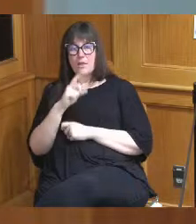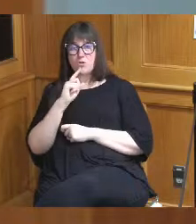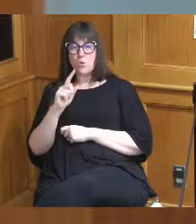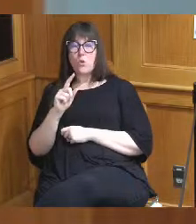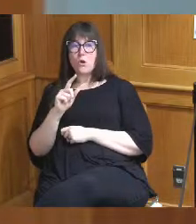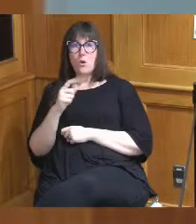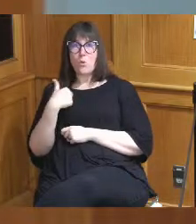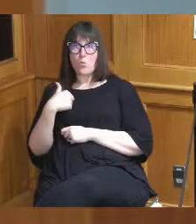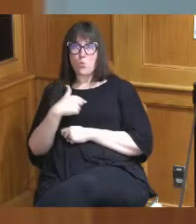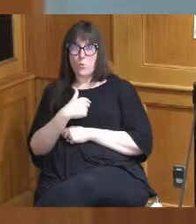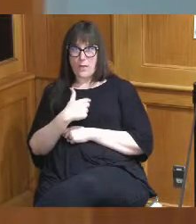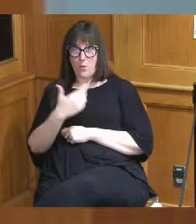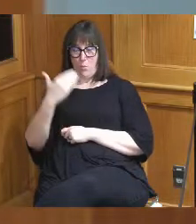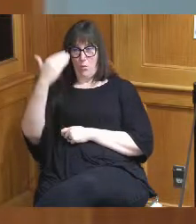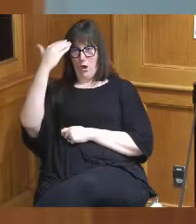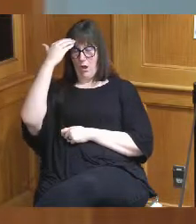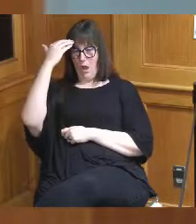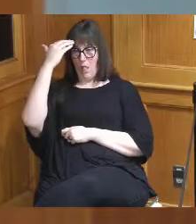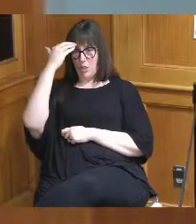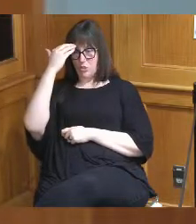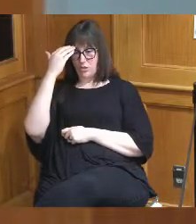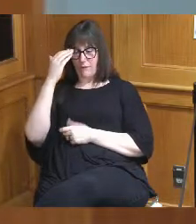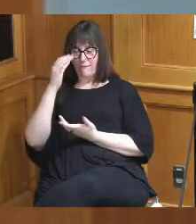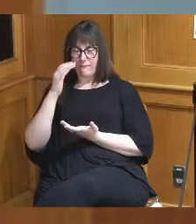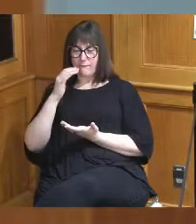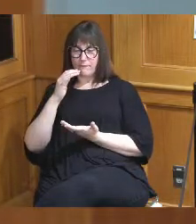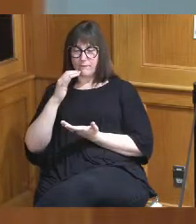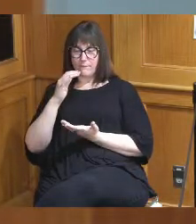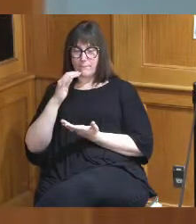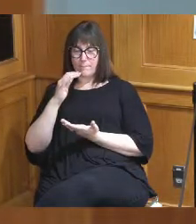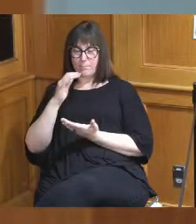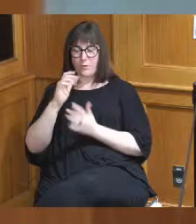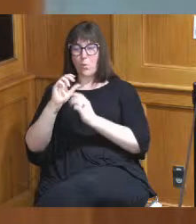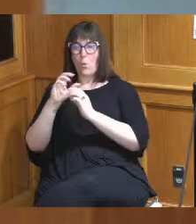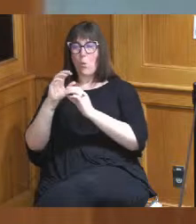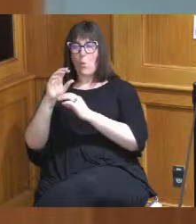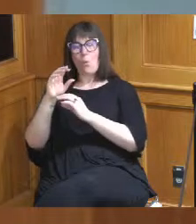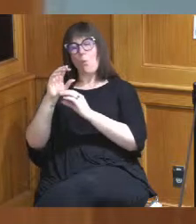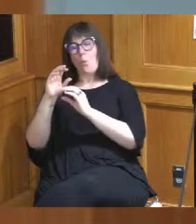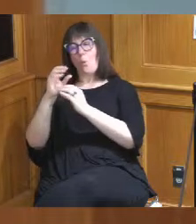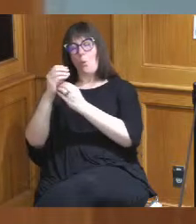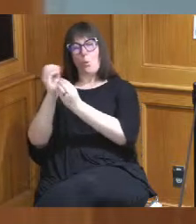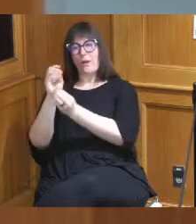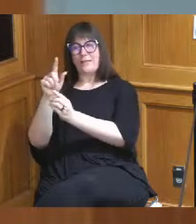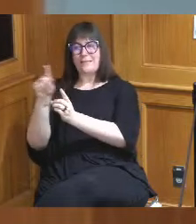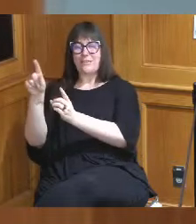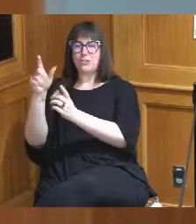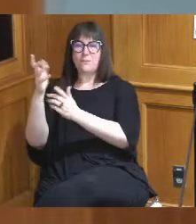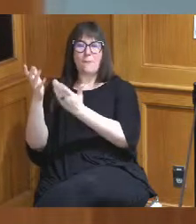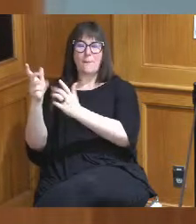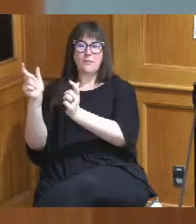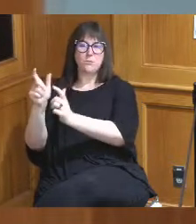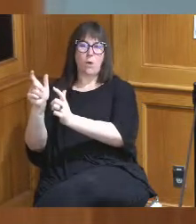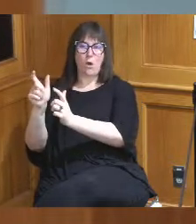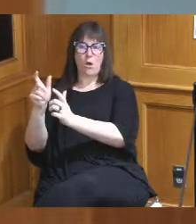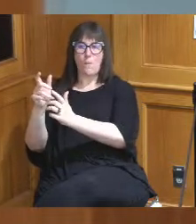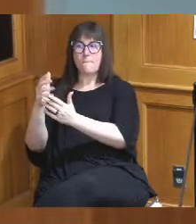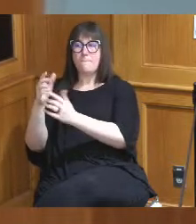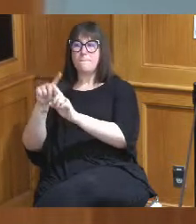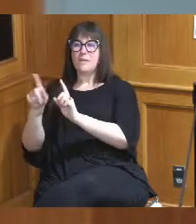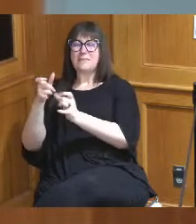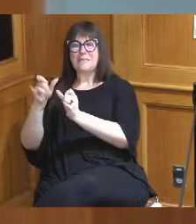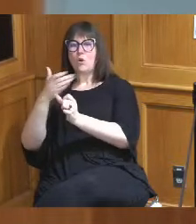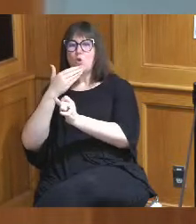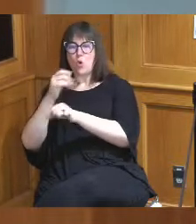were acknowledging and looking for organizations, smaller organizations that might be doing good work in the community. So